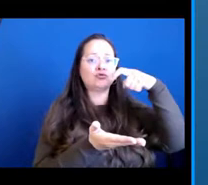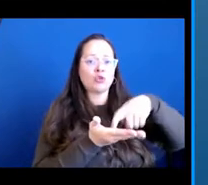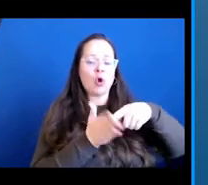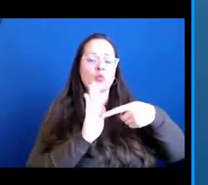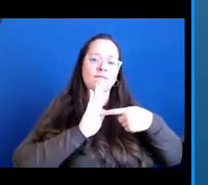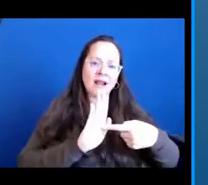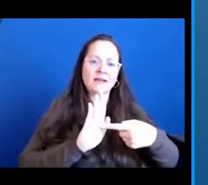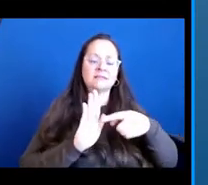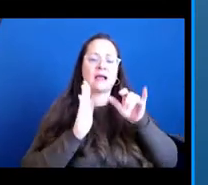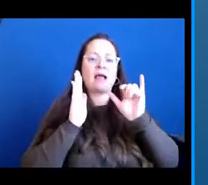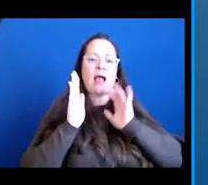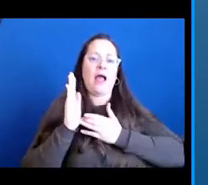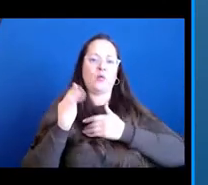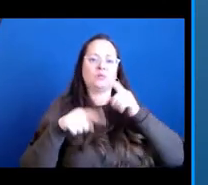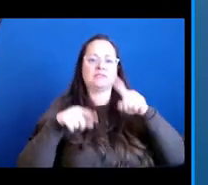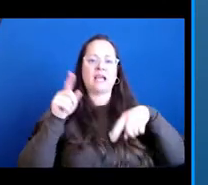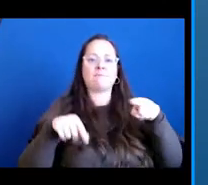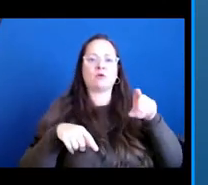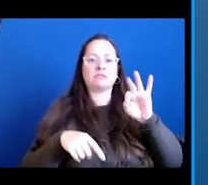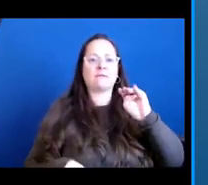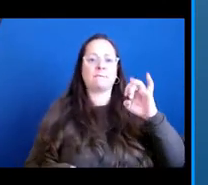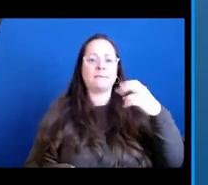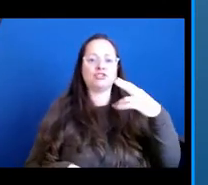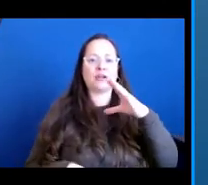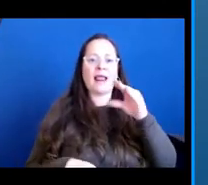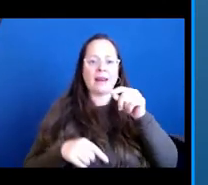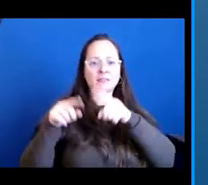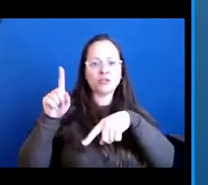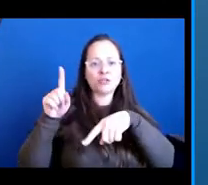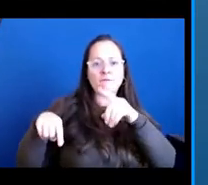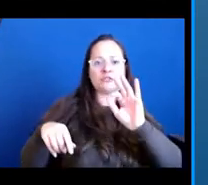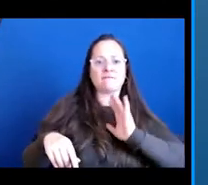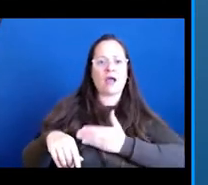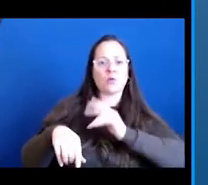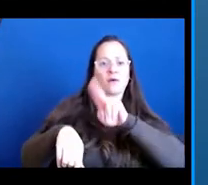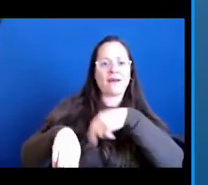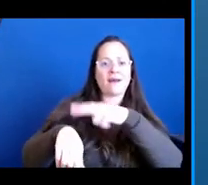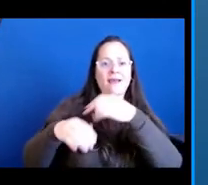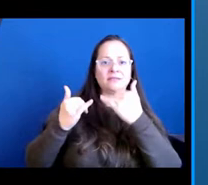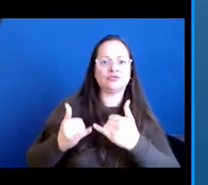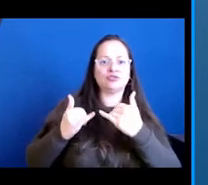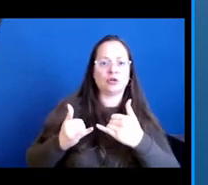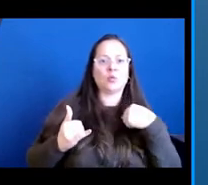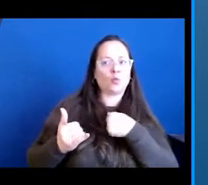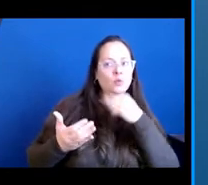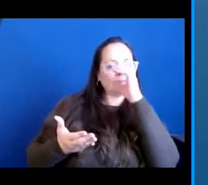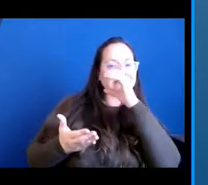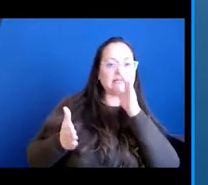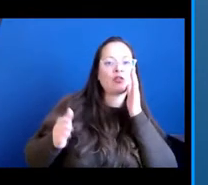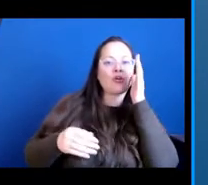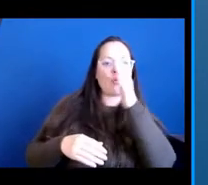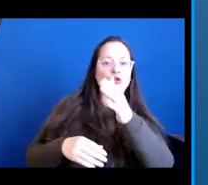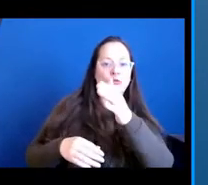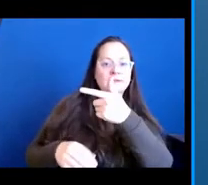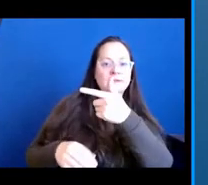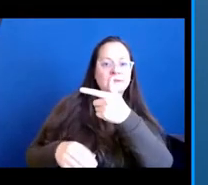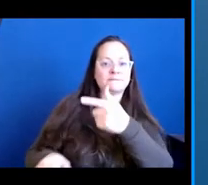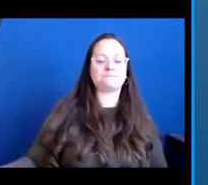of Michigan and the diversity of the nation that we seek in this early window thank you